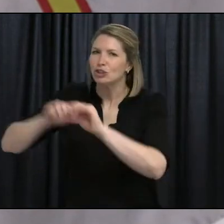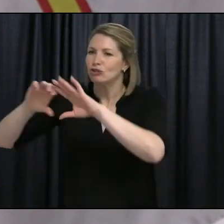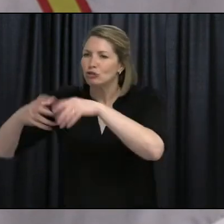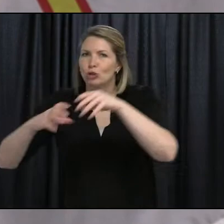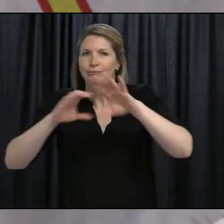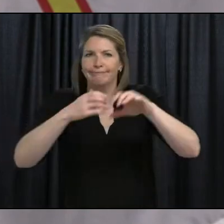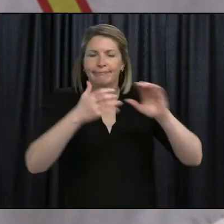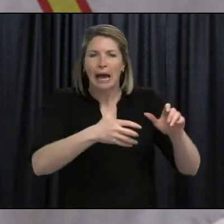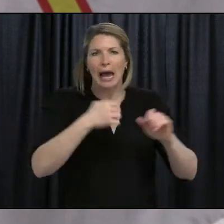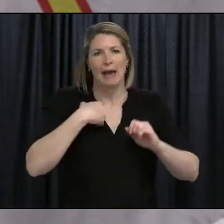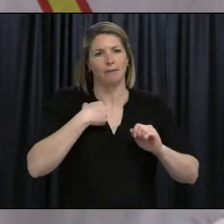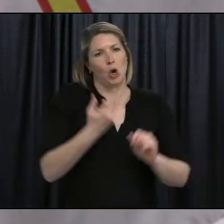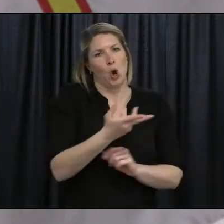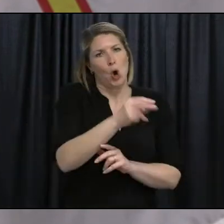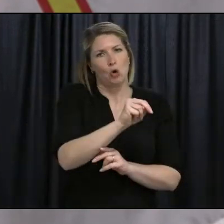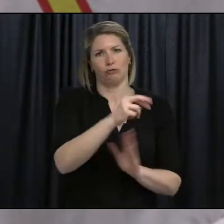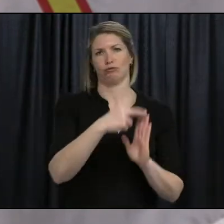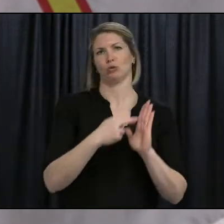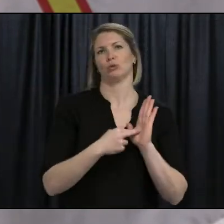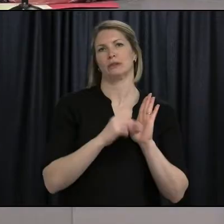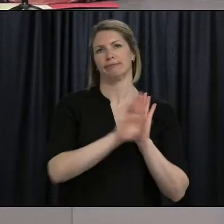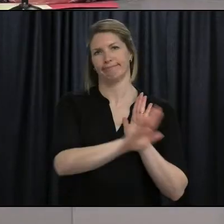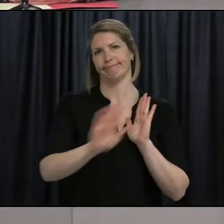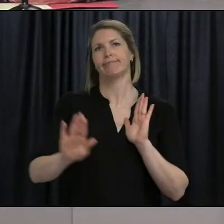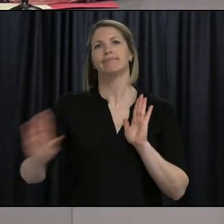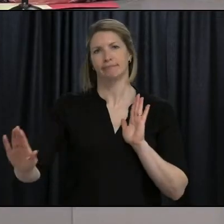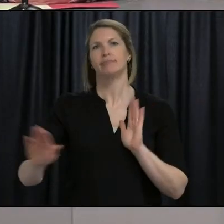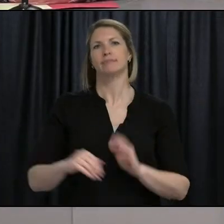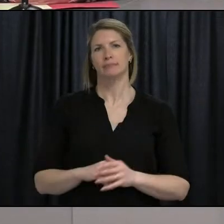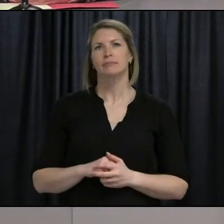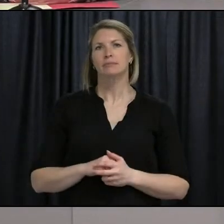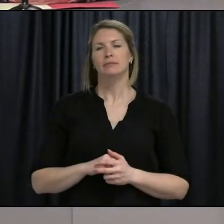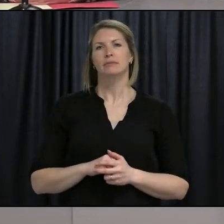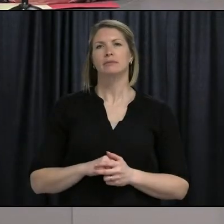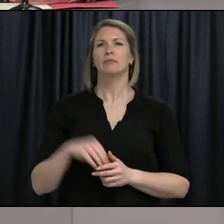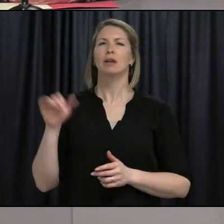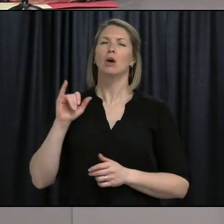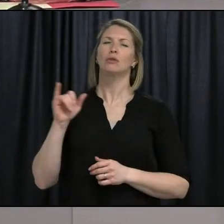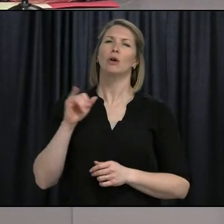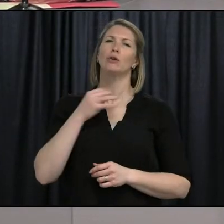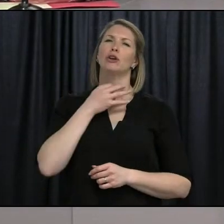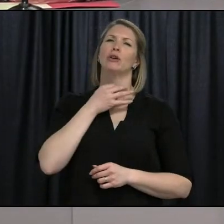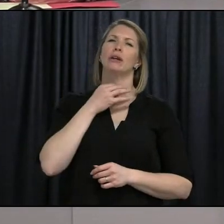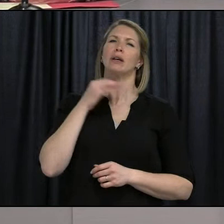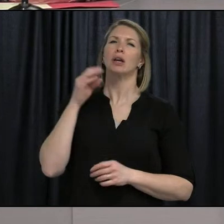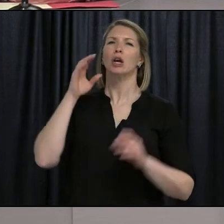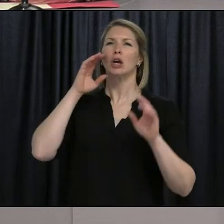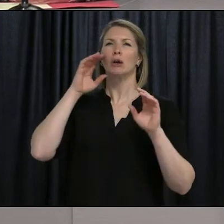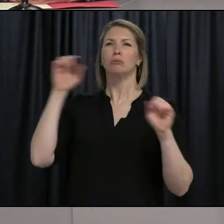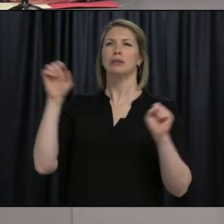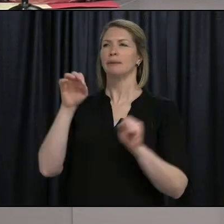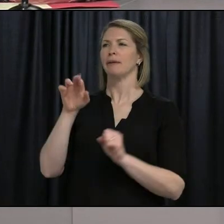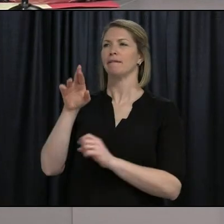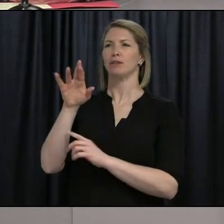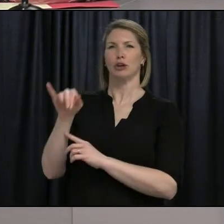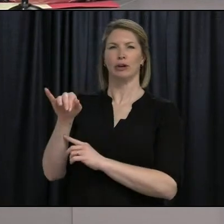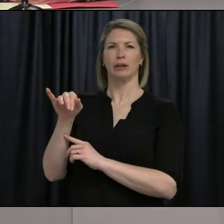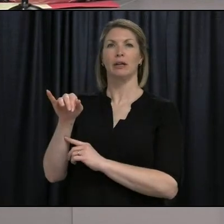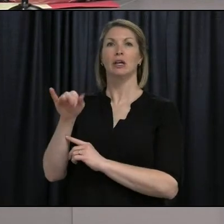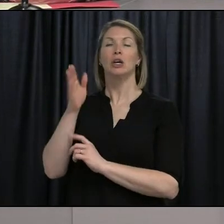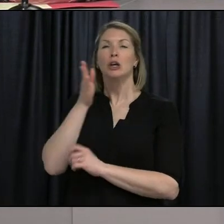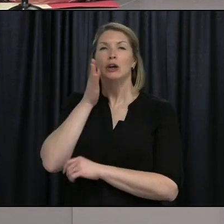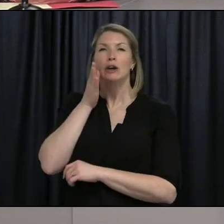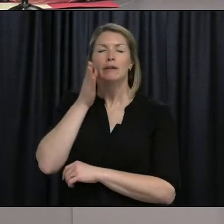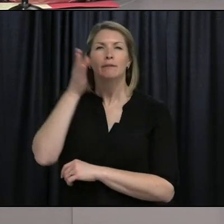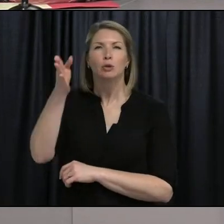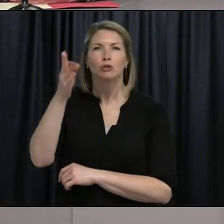province. Okay, thank you. And Premier Fury, is the upcoming tourism season in jeopardy, and does your team